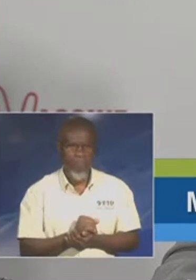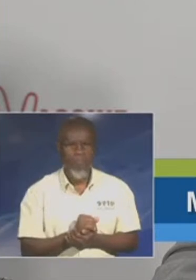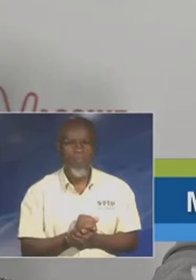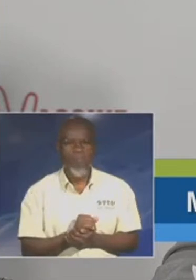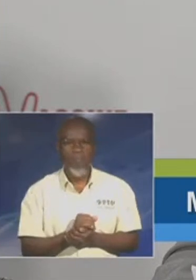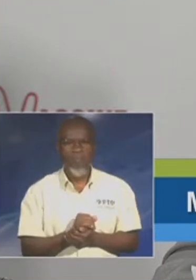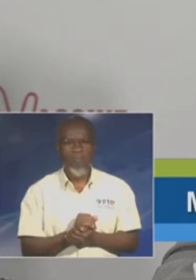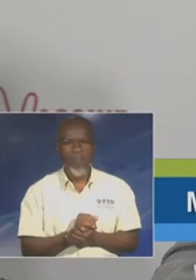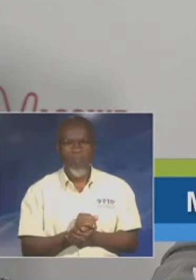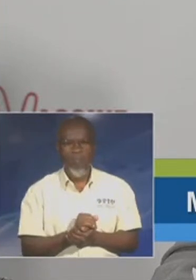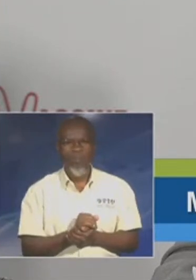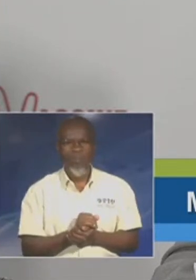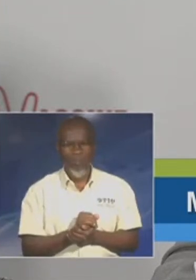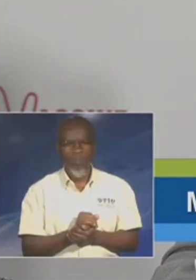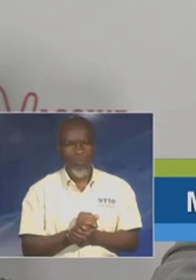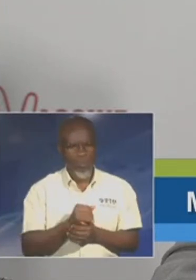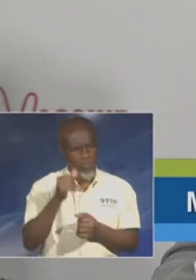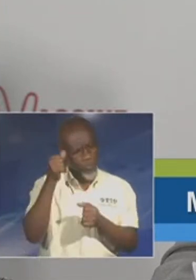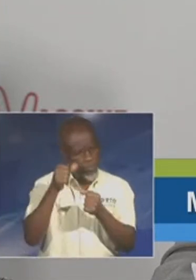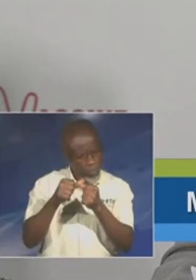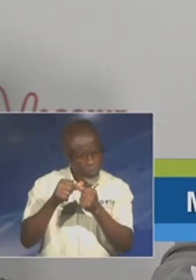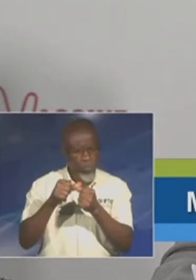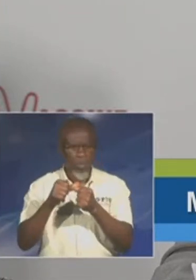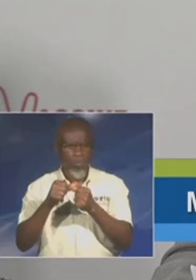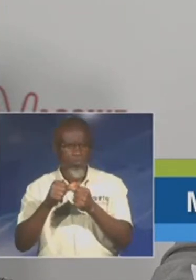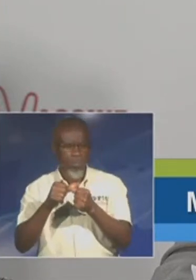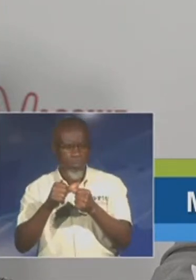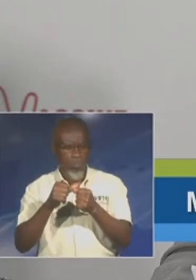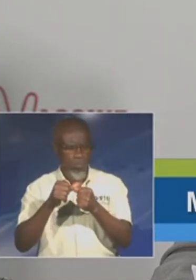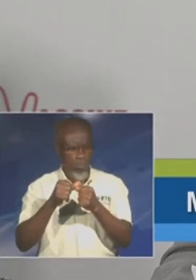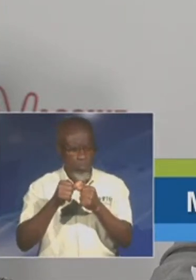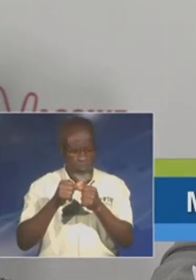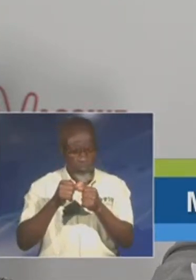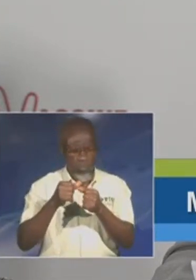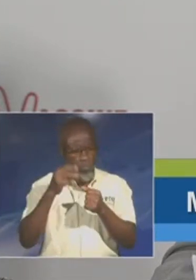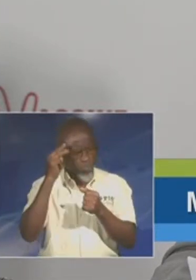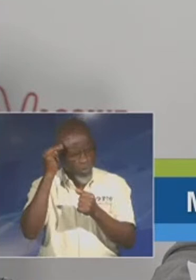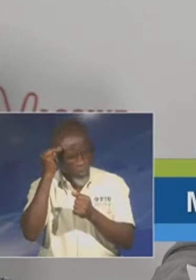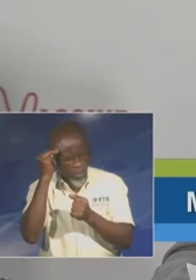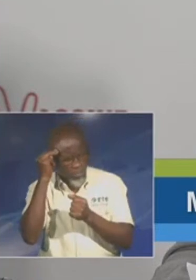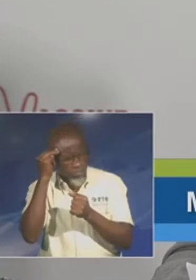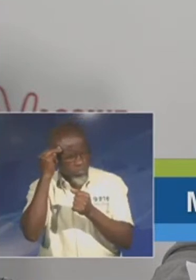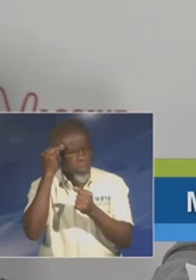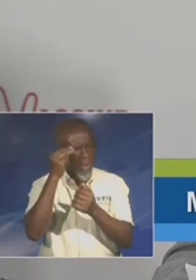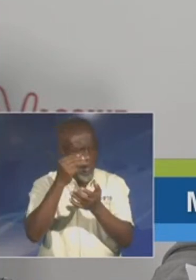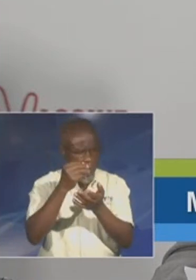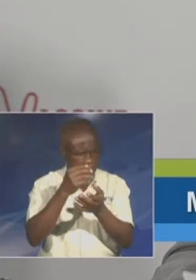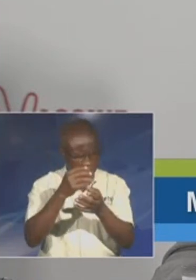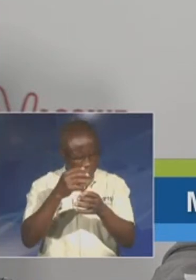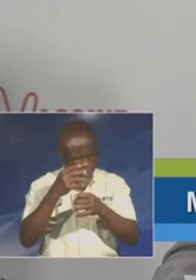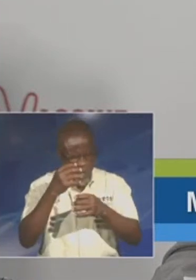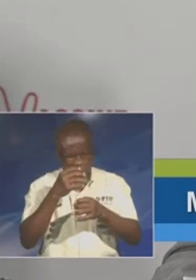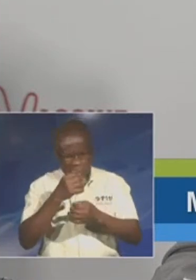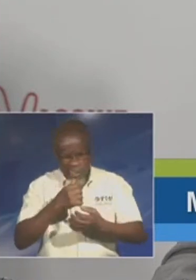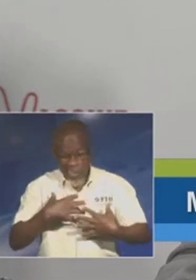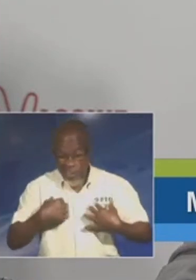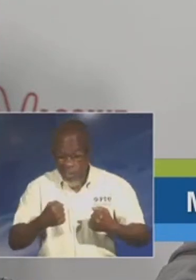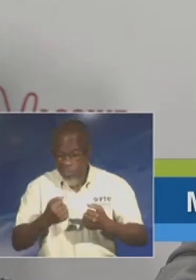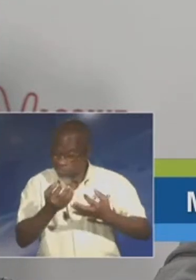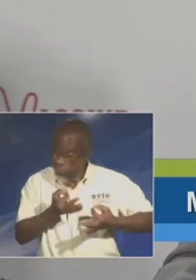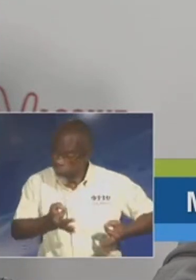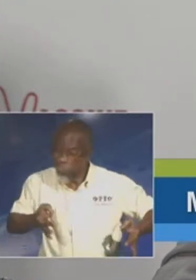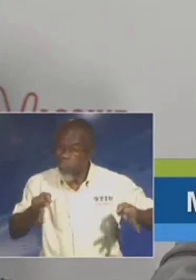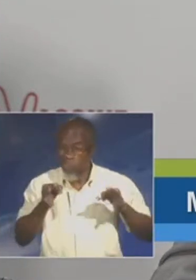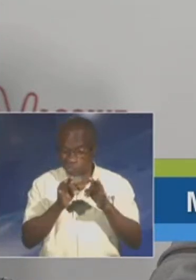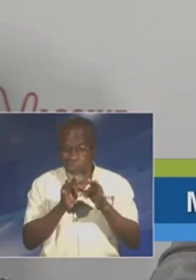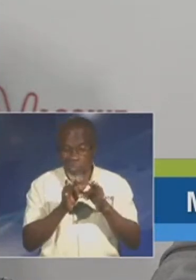health, update on the Pfizer vaccines for the 5 to 11, and sharing the data that we have for you from the Ministry of